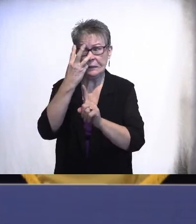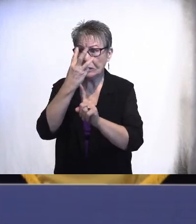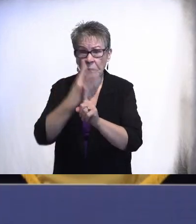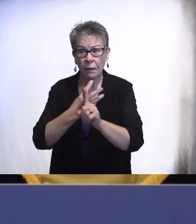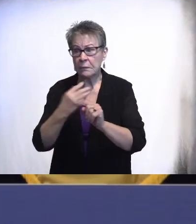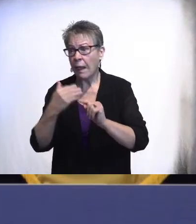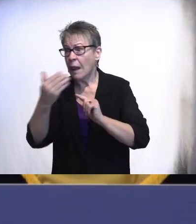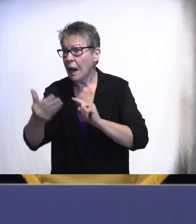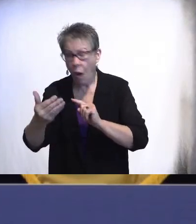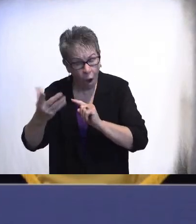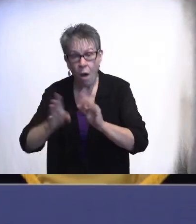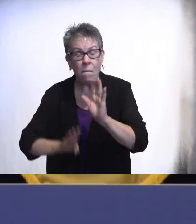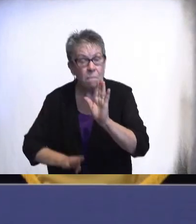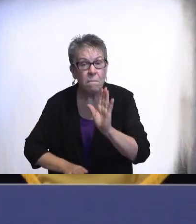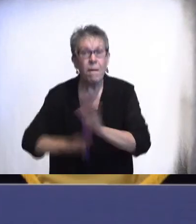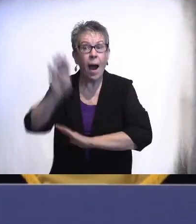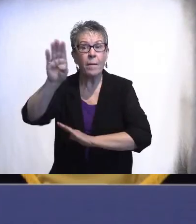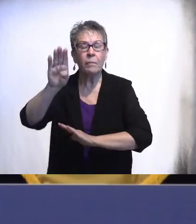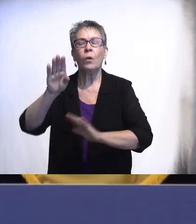To